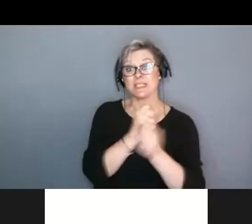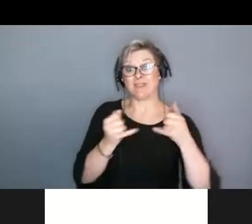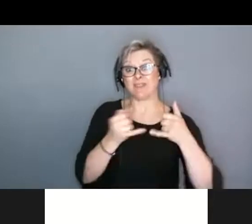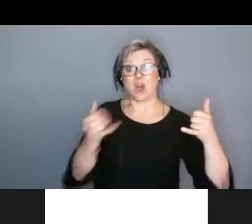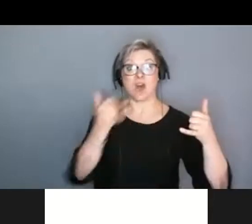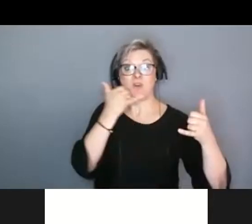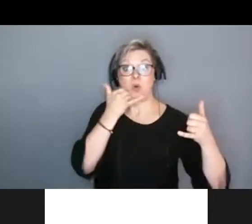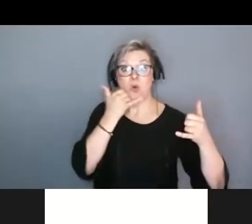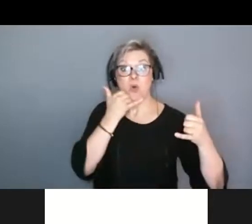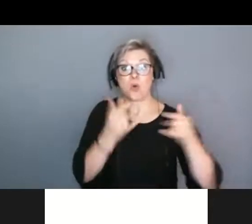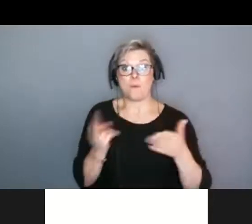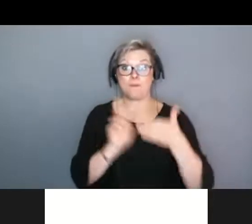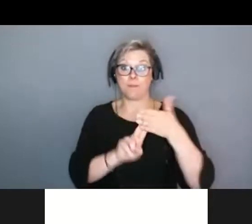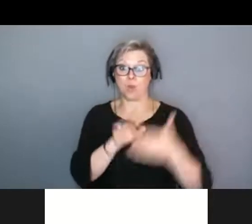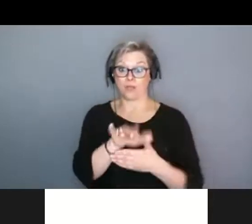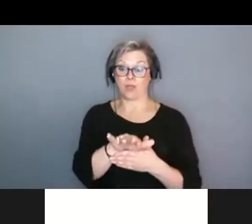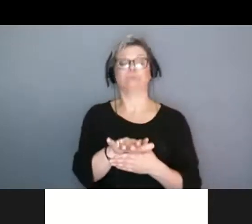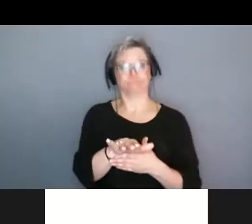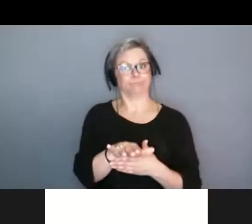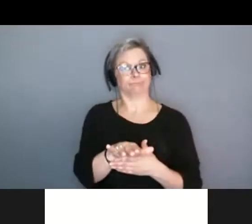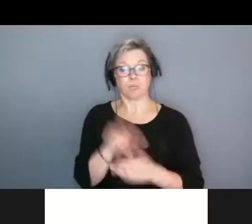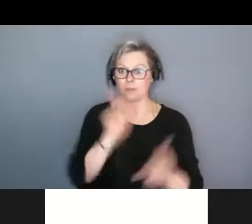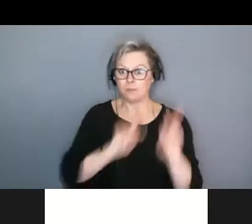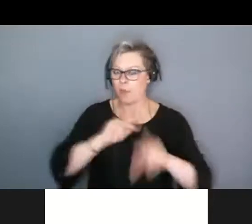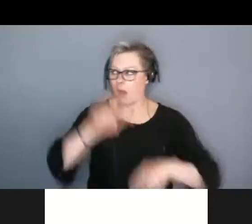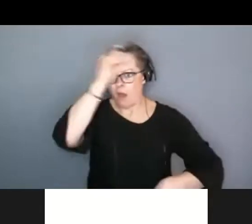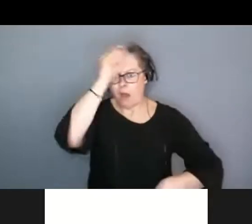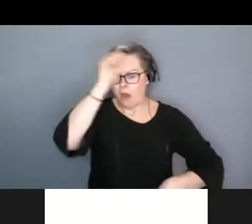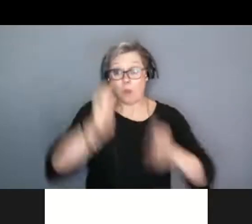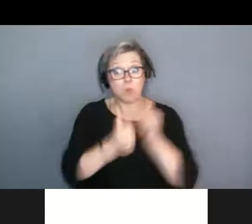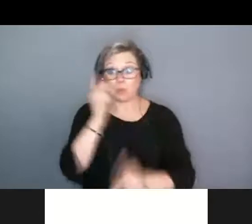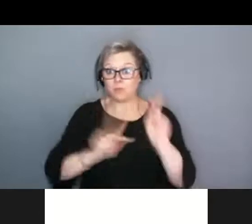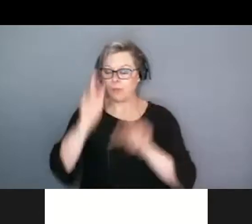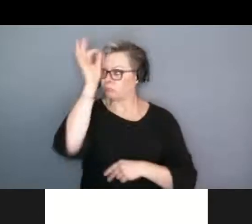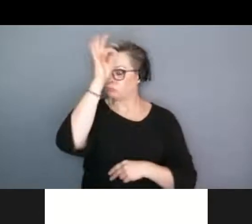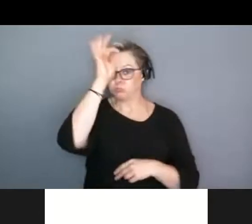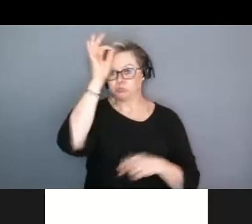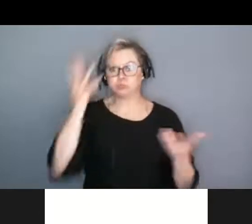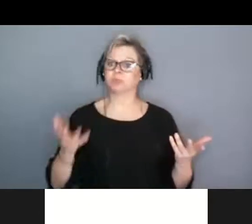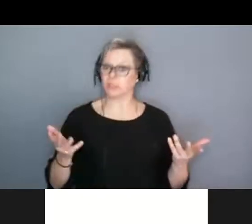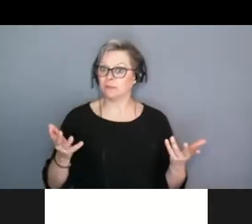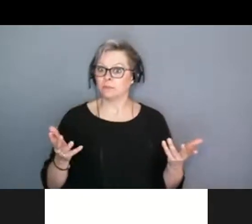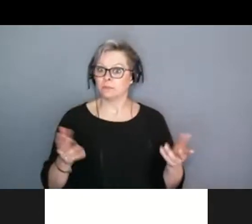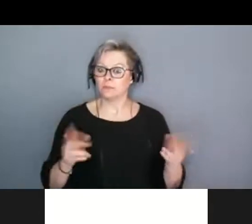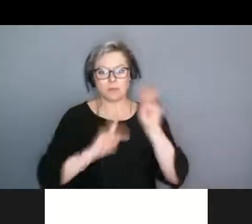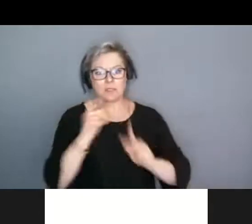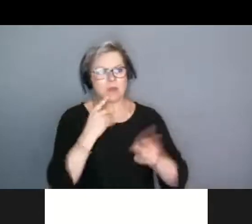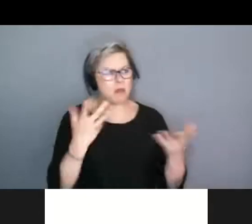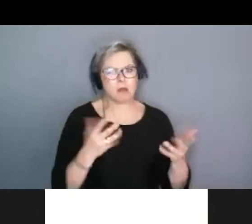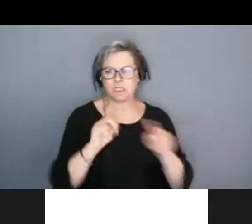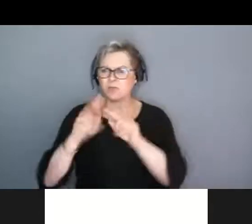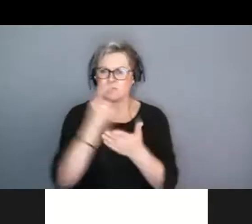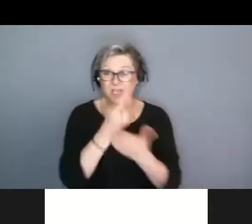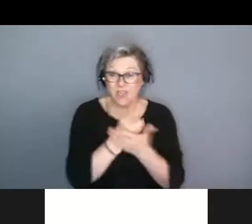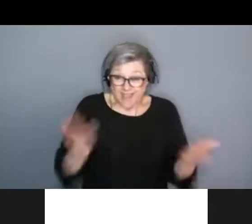So we reference that. Often people don't know about the senior safety line. Often they don't know about the resources in their own